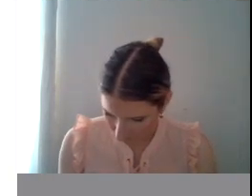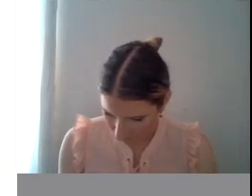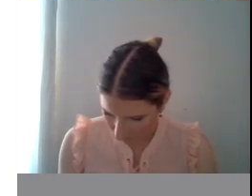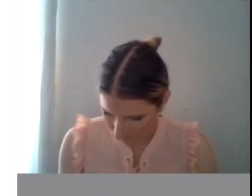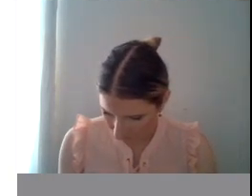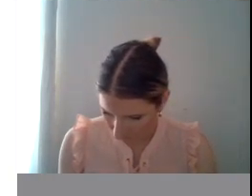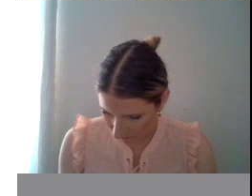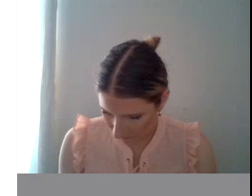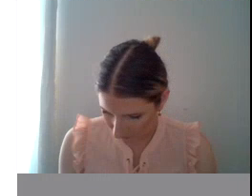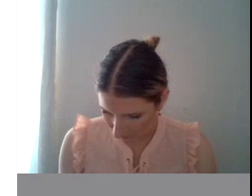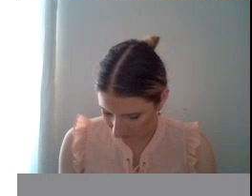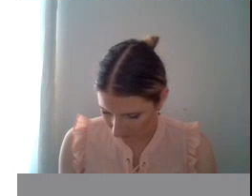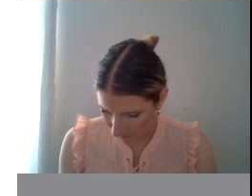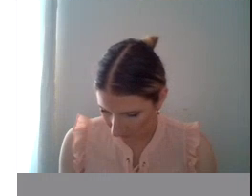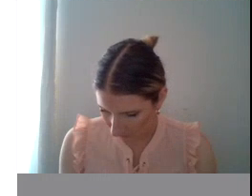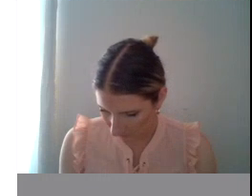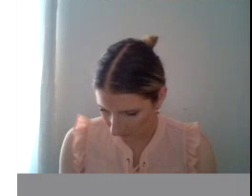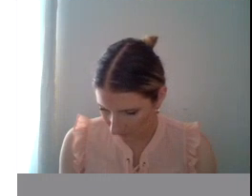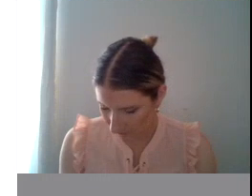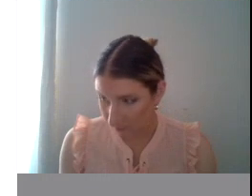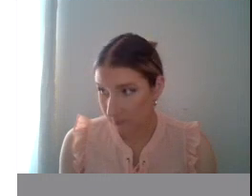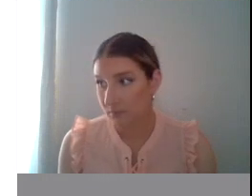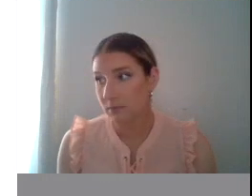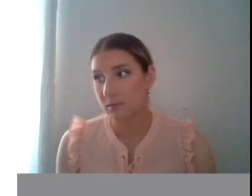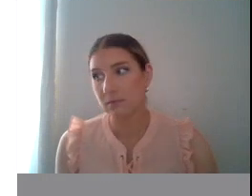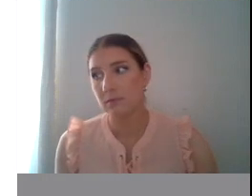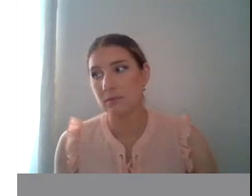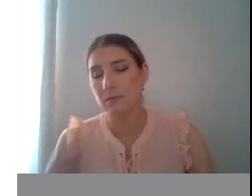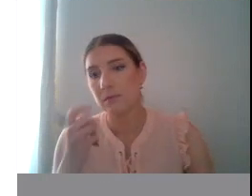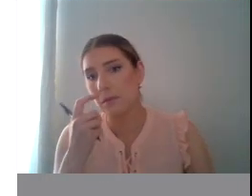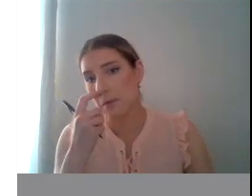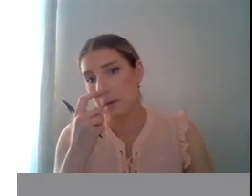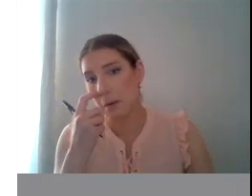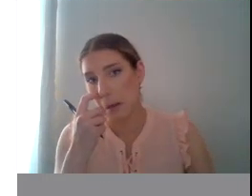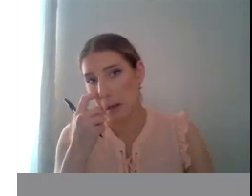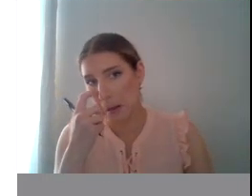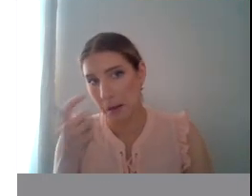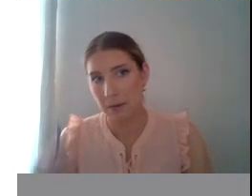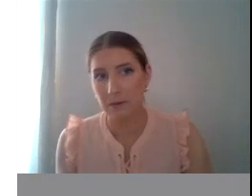make sure that we promote smoking cessation, especially among this particular group.